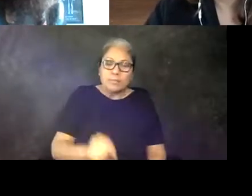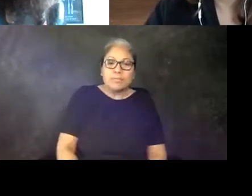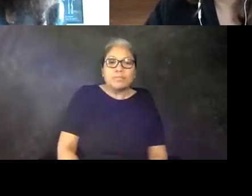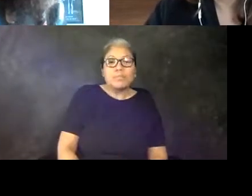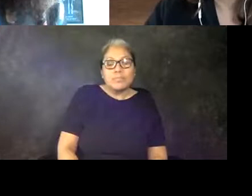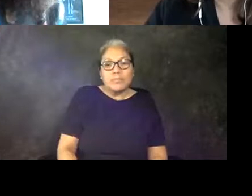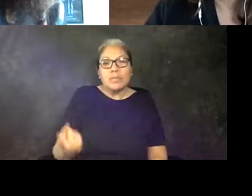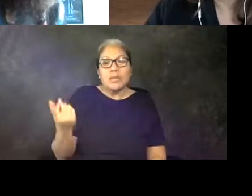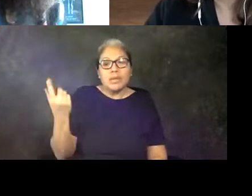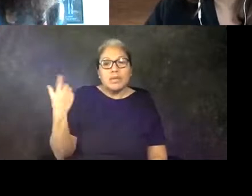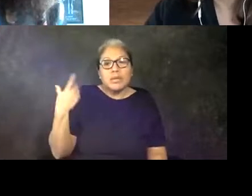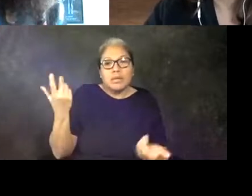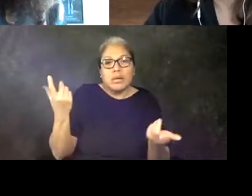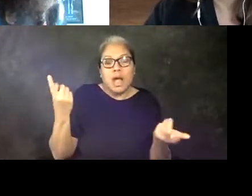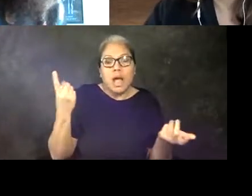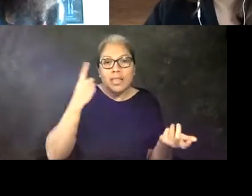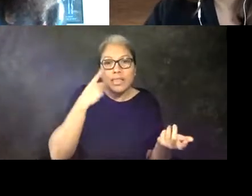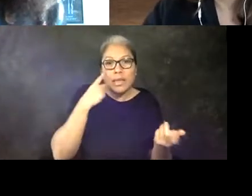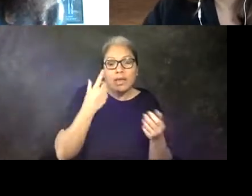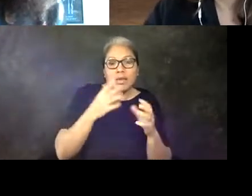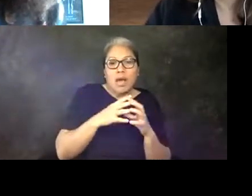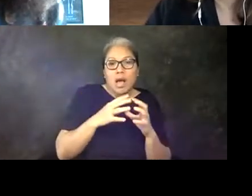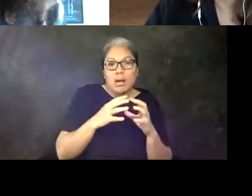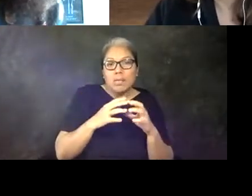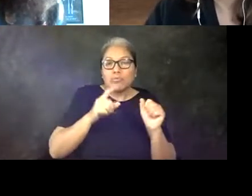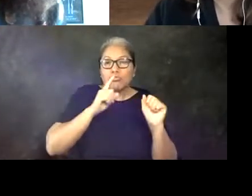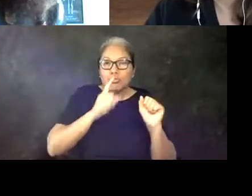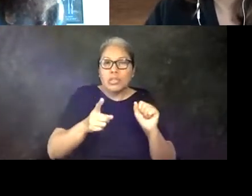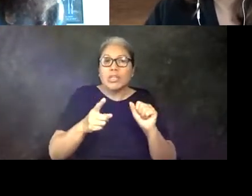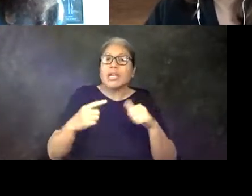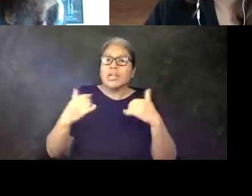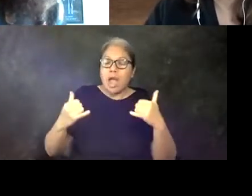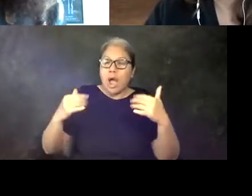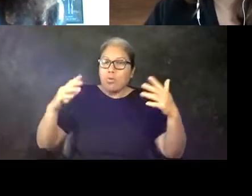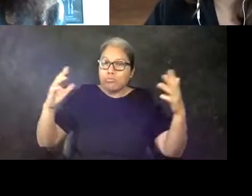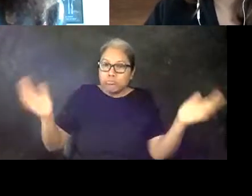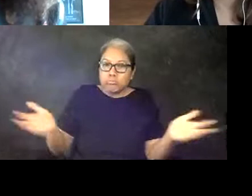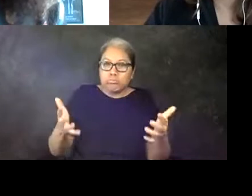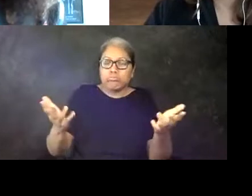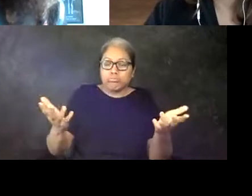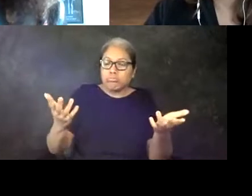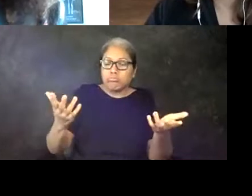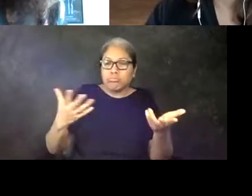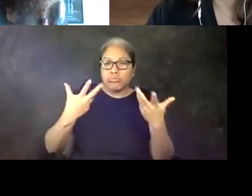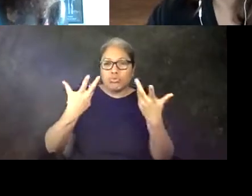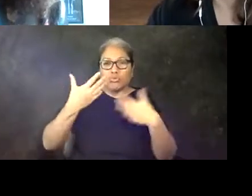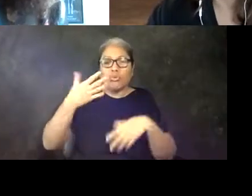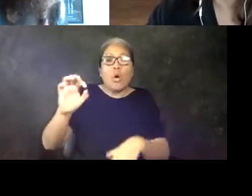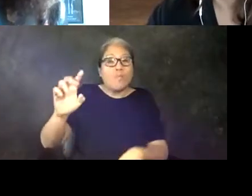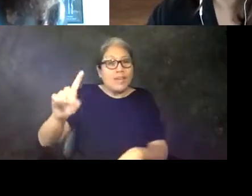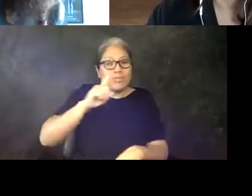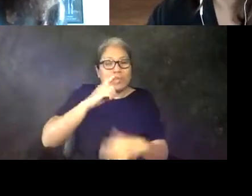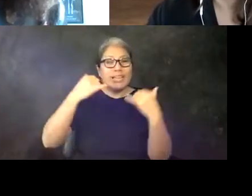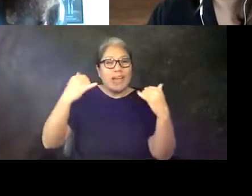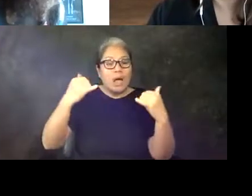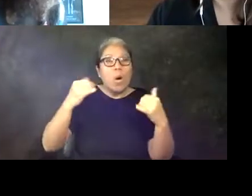really brought that to the forefront. I think before COVID, a lot of